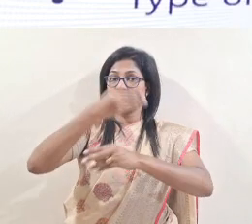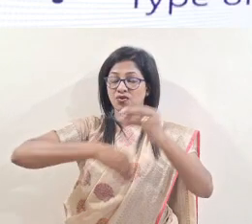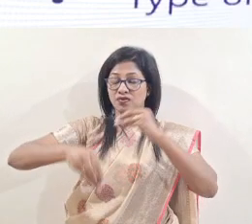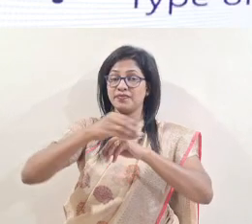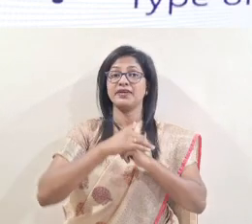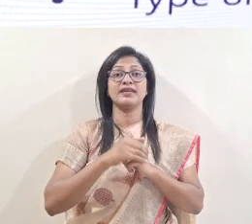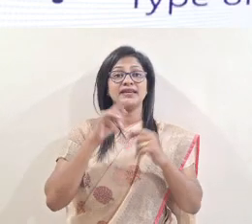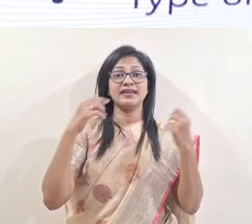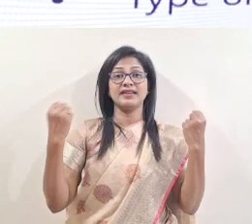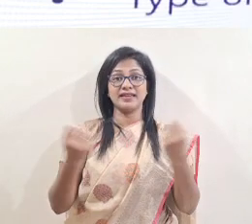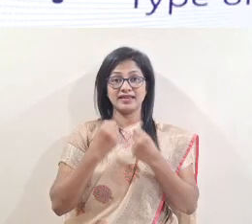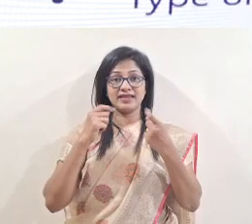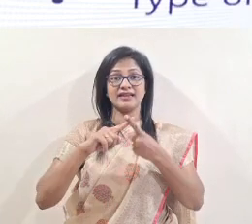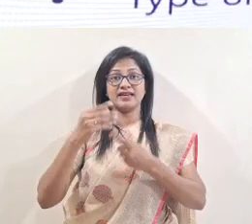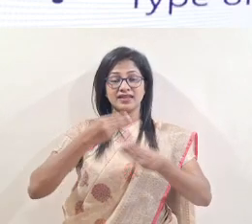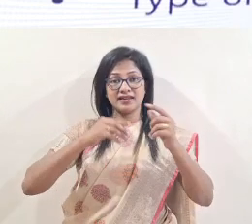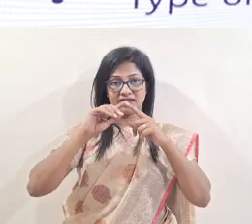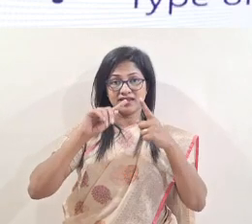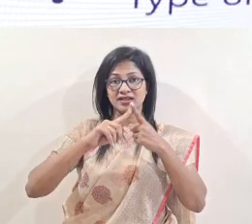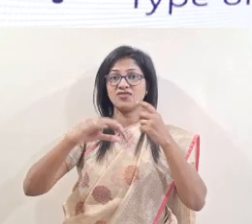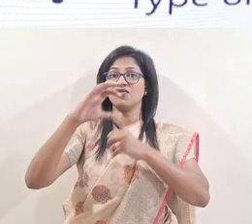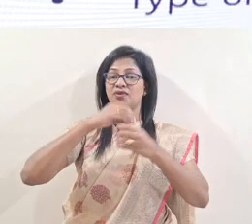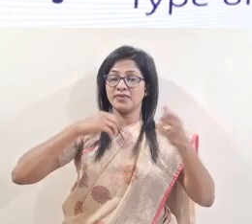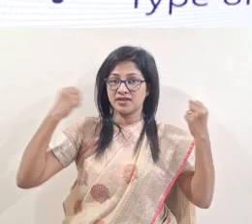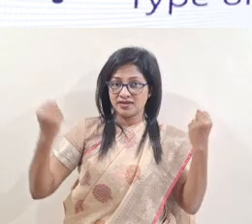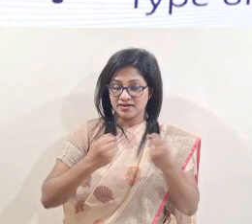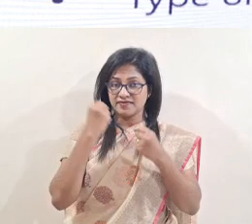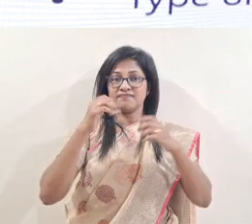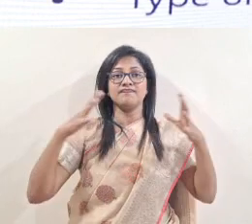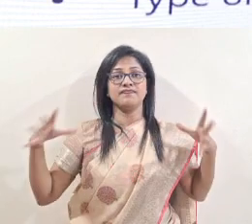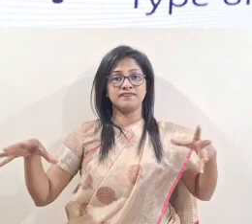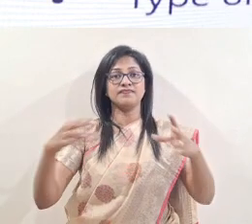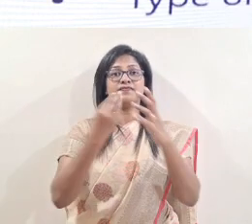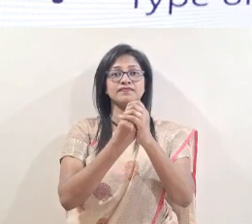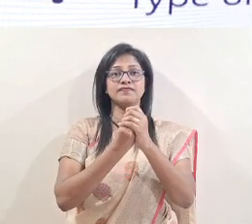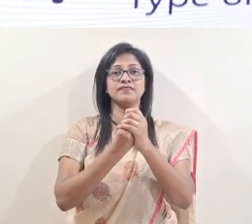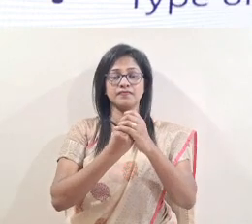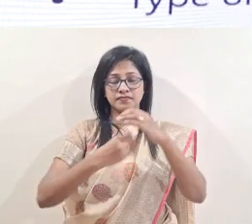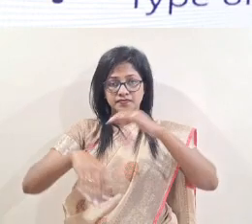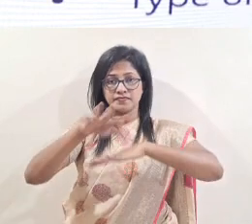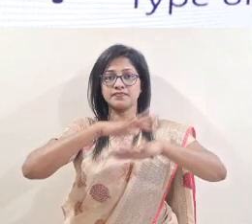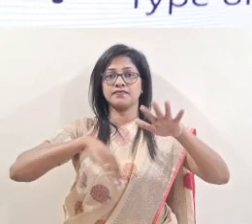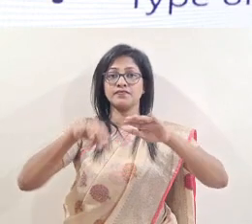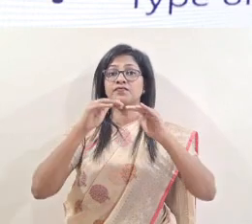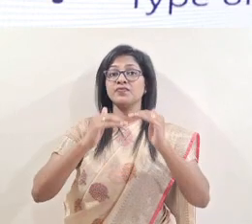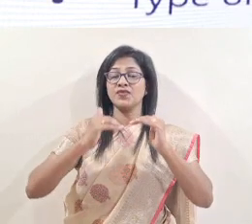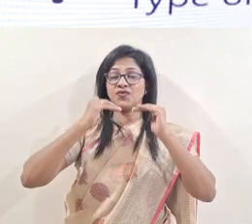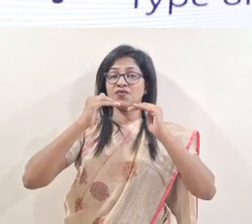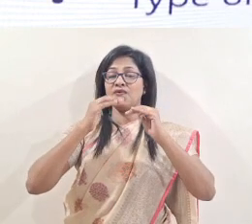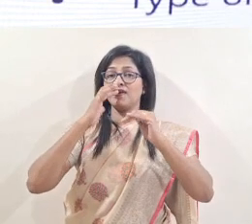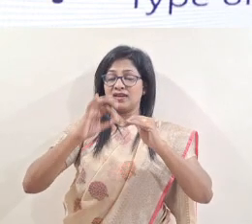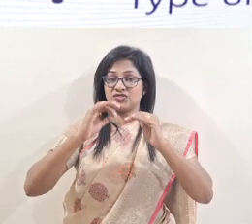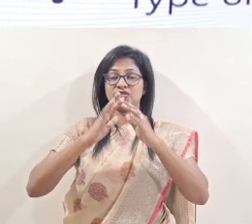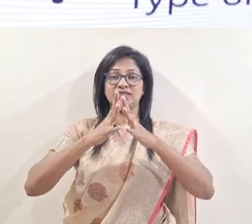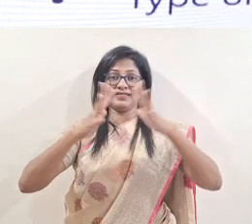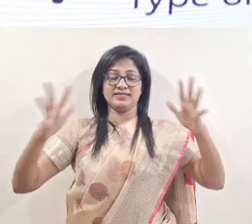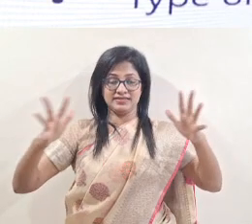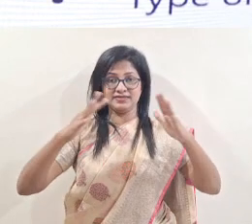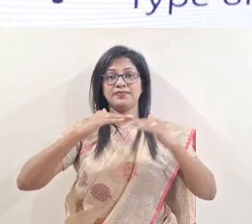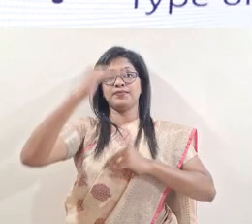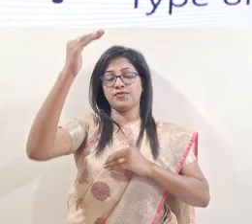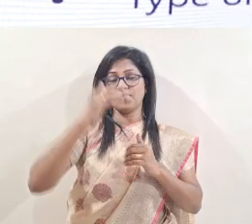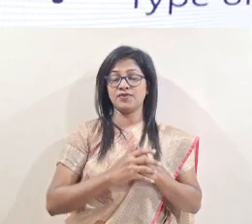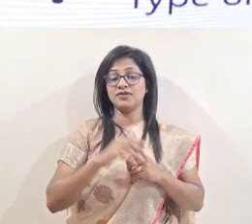activities cluster together, the overall economic output of the area actually increases. So that is why we have tried to study the